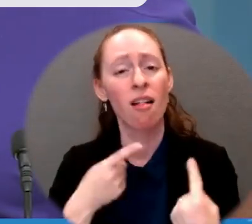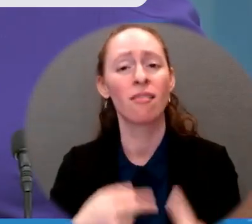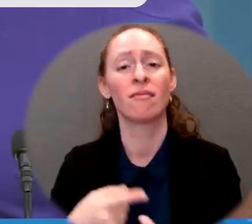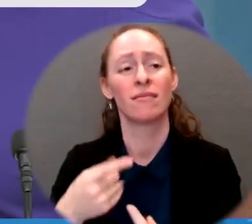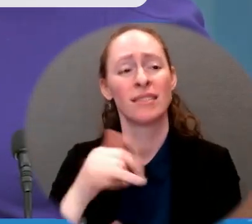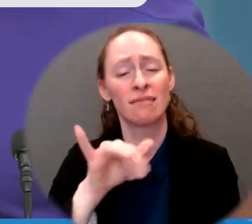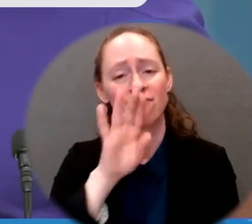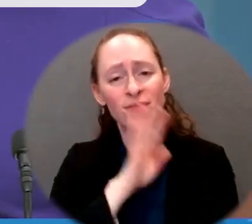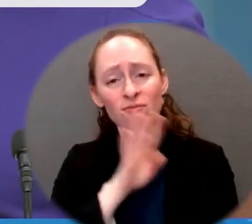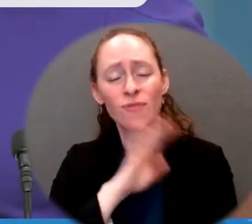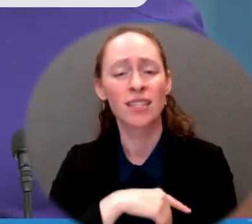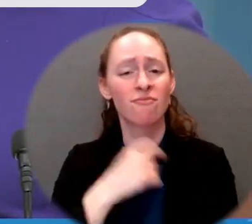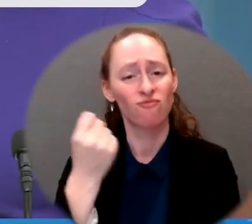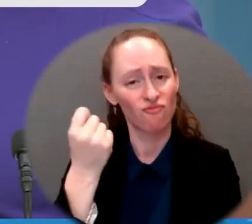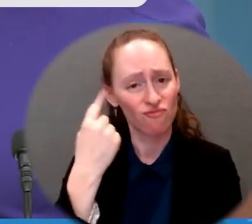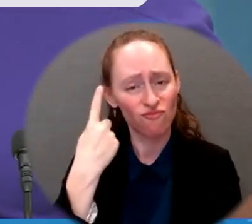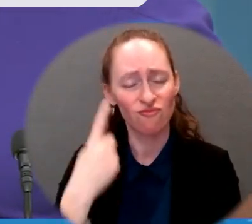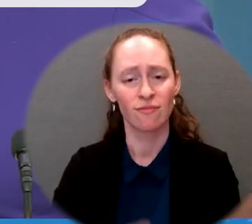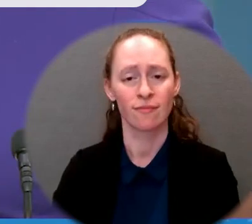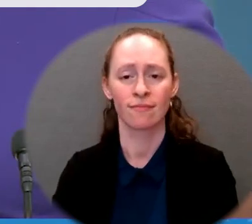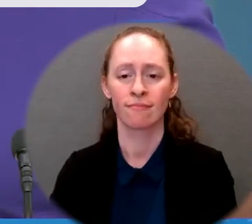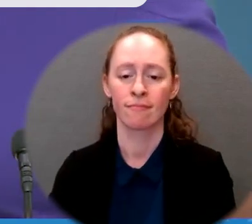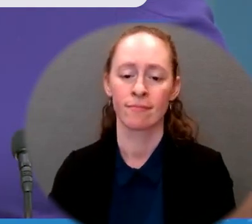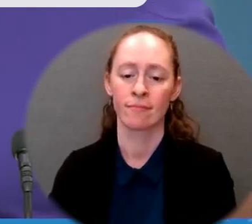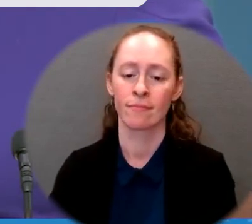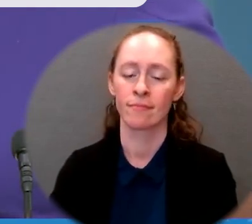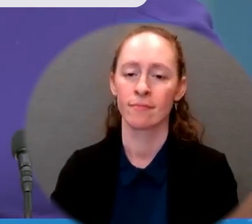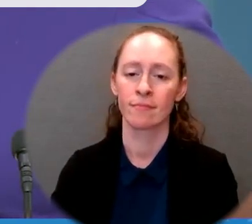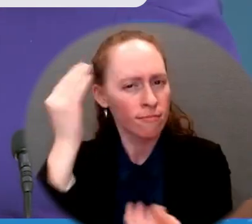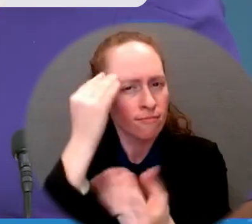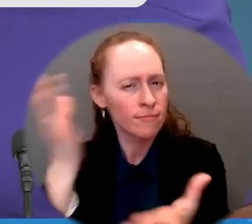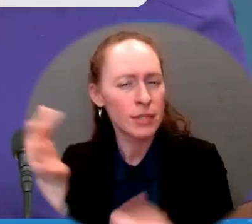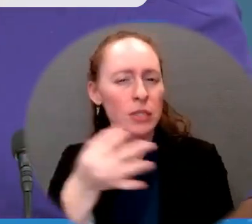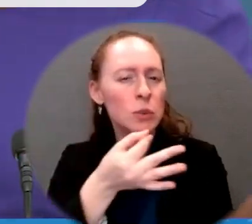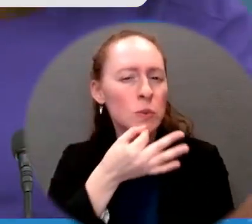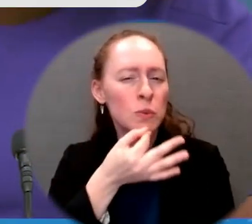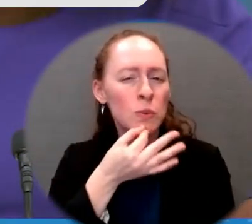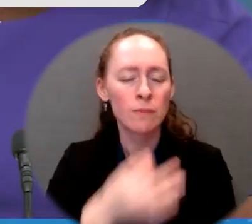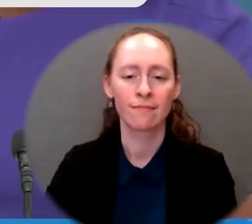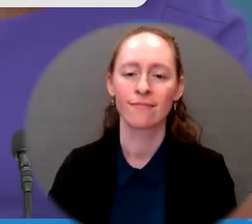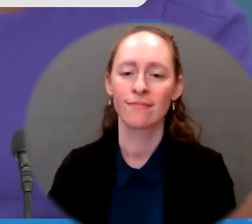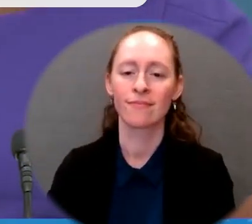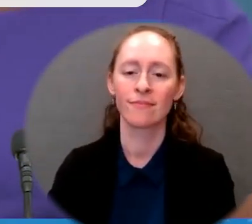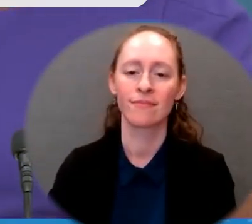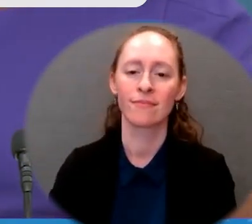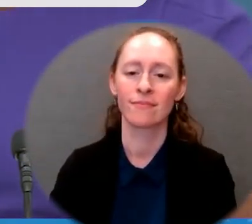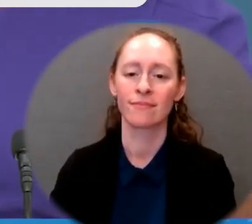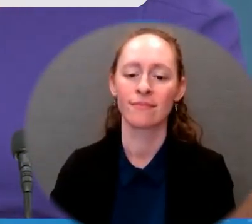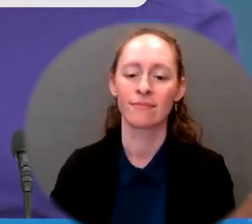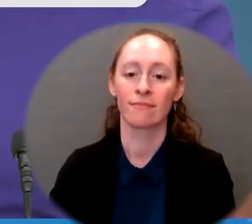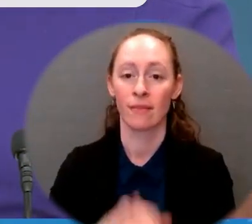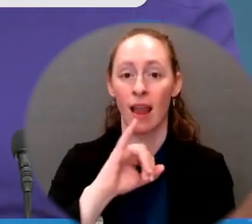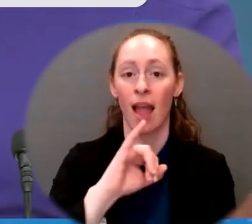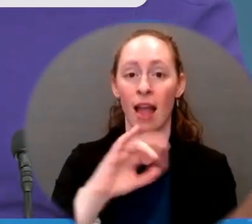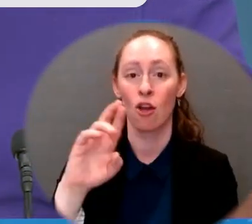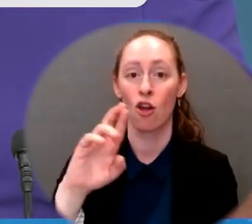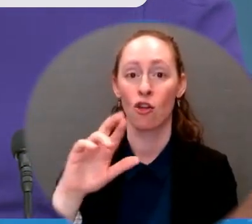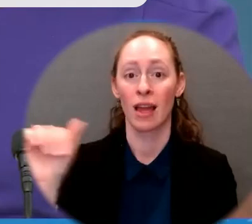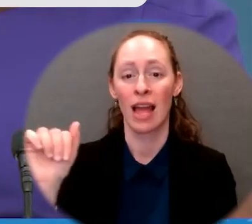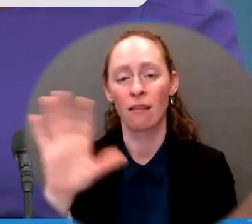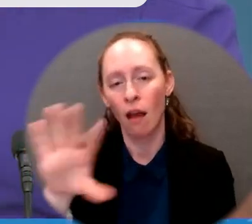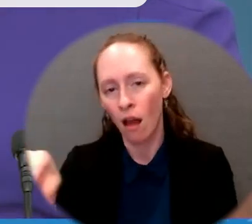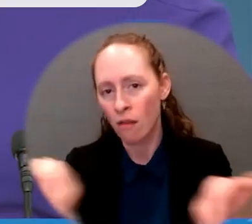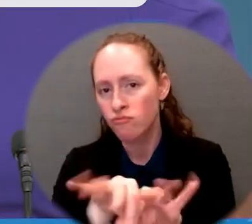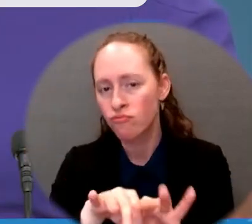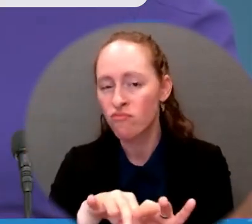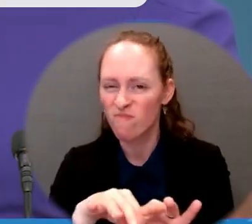we understand how it is tough. It is a tough time for them. That's why the Inflation Reduction Act is so critical and key, because it's